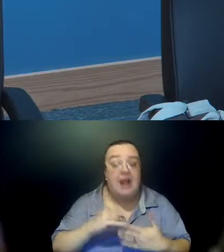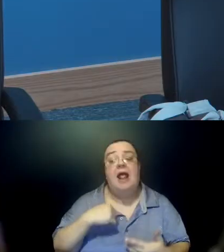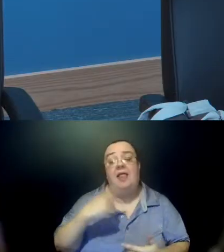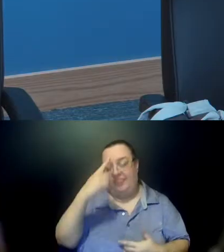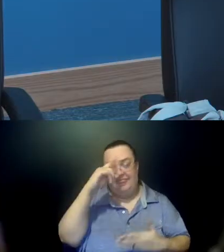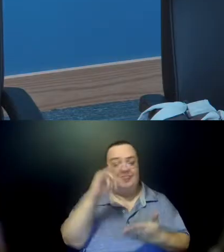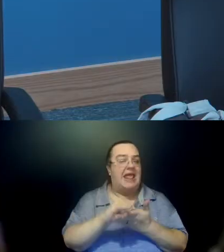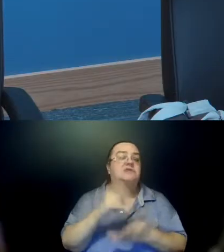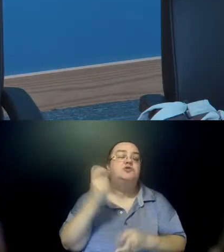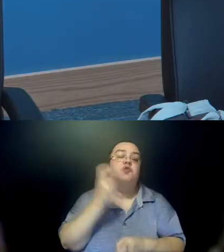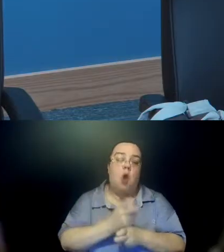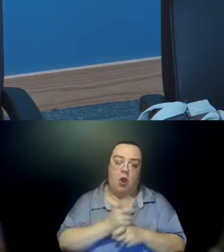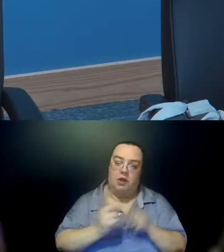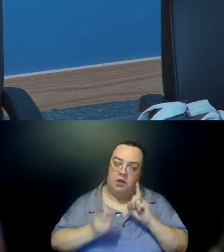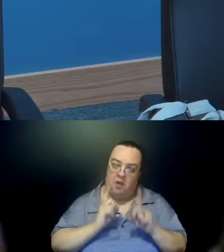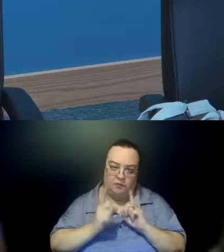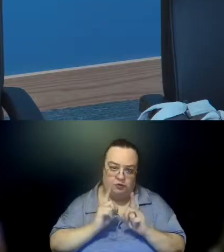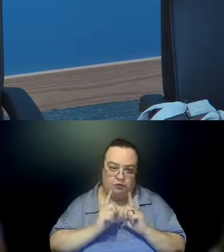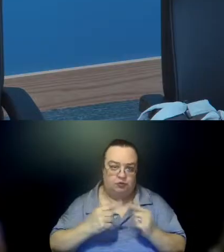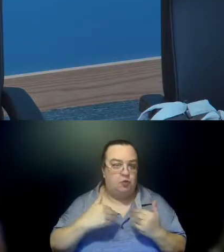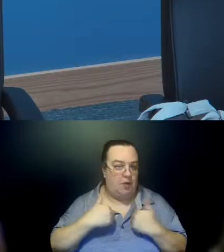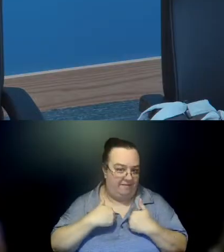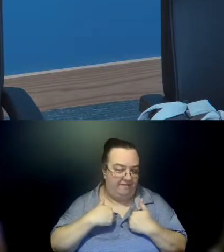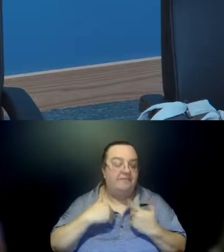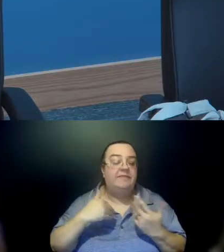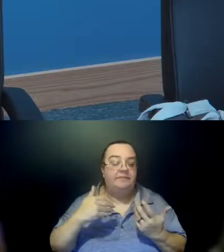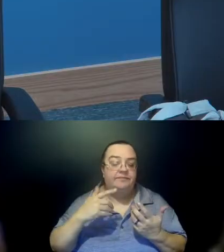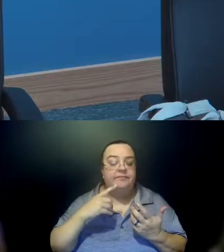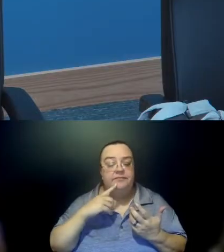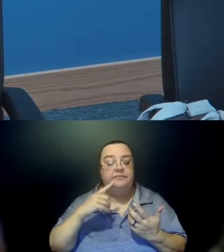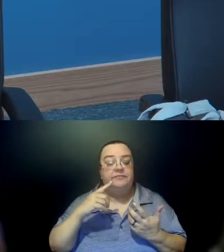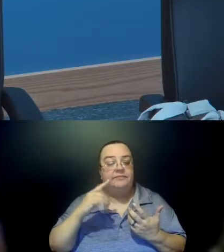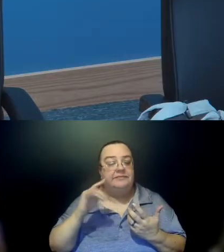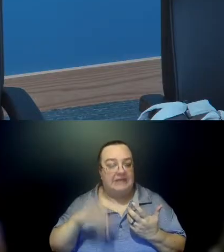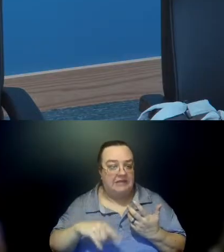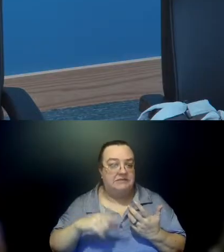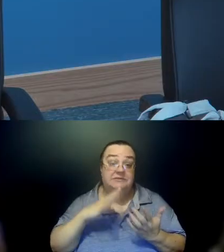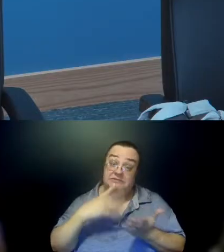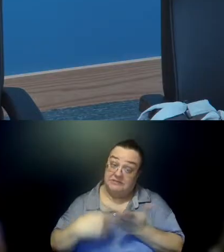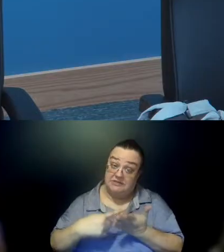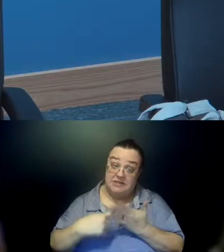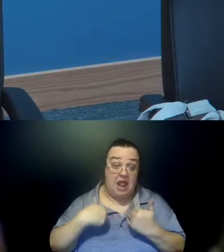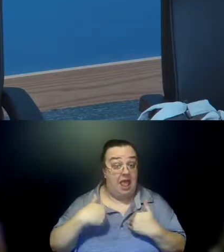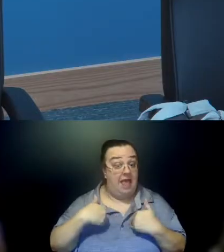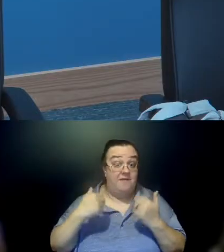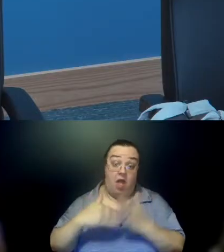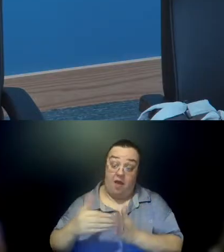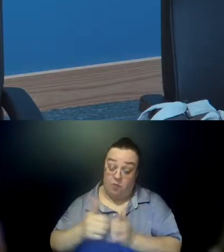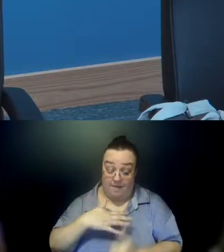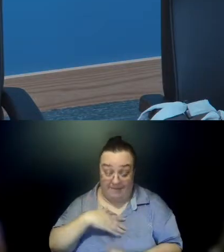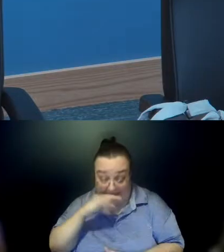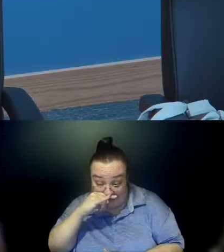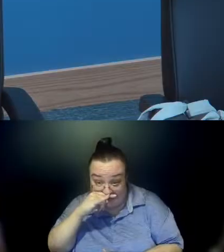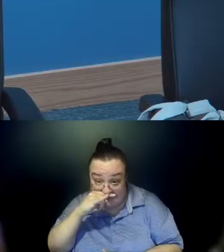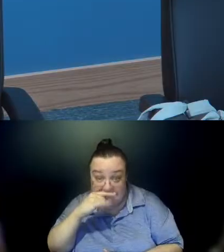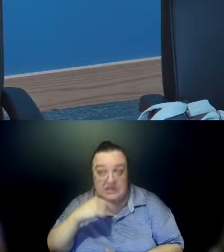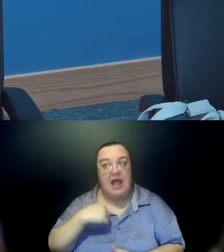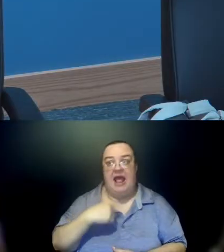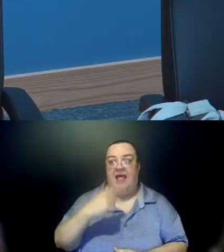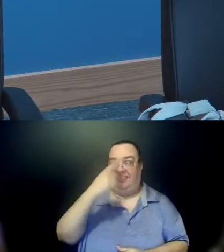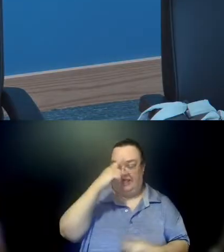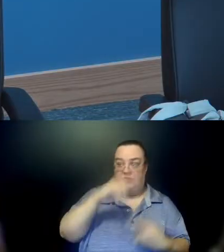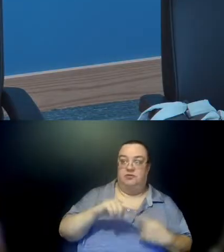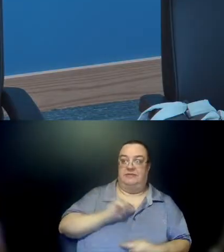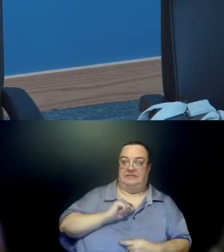hard conversation. It's a conversation that I have with my kids a lot. I have with myself a lot when I'm, out somewhere and I want to